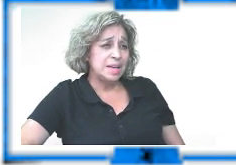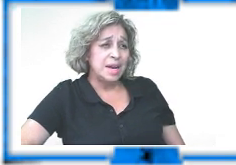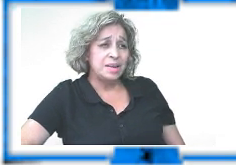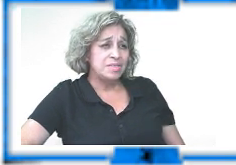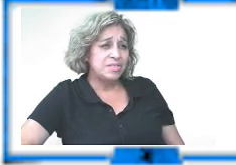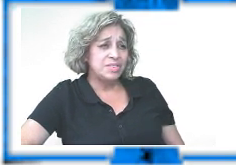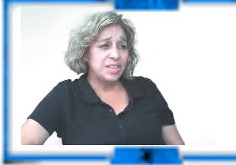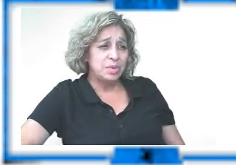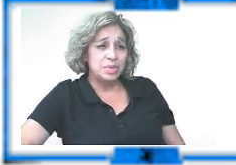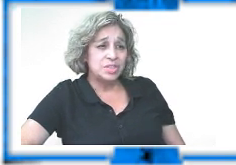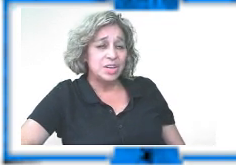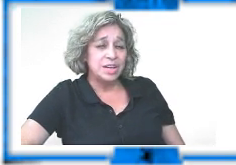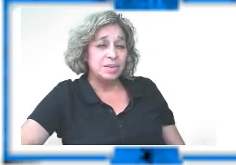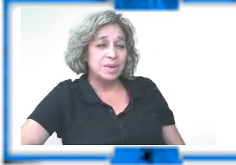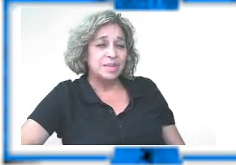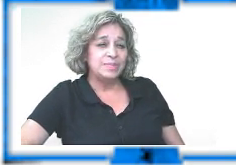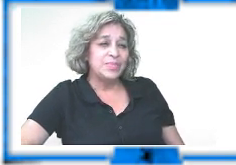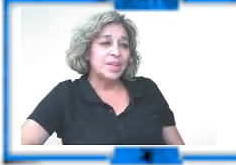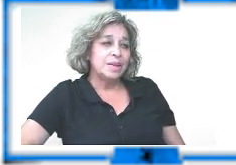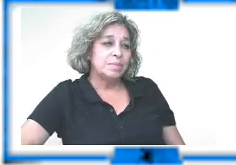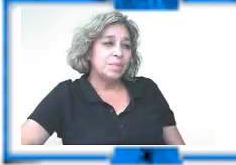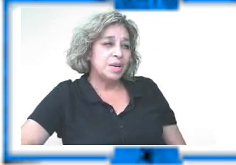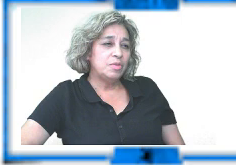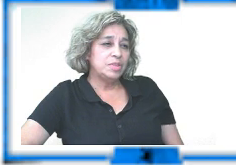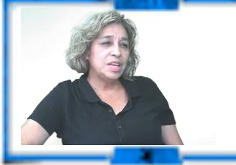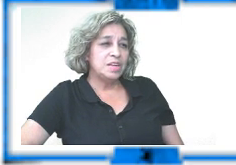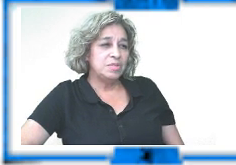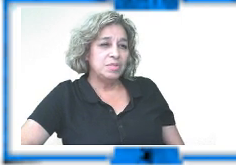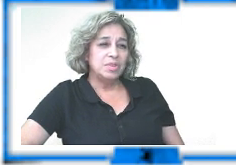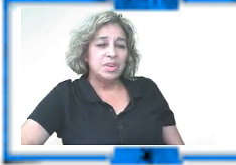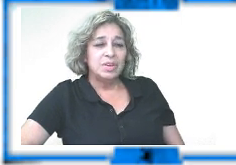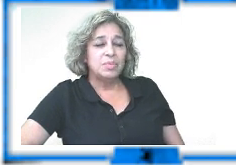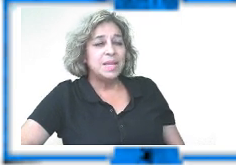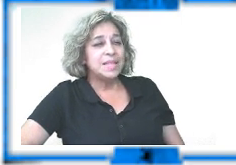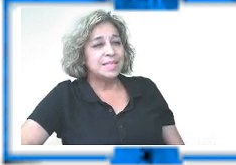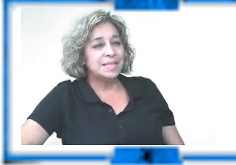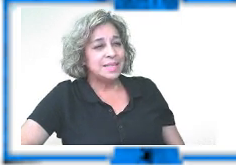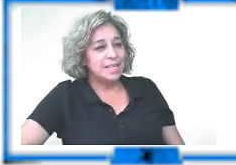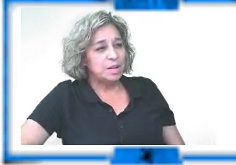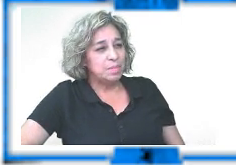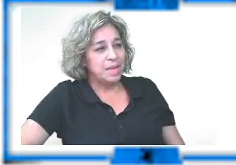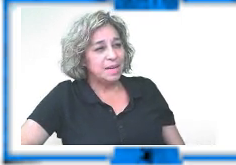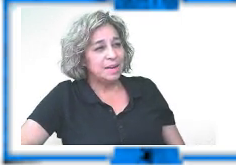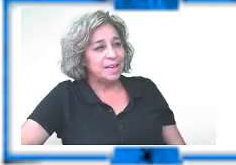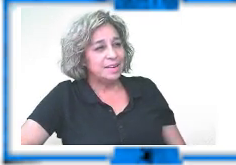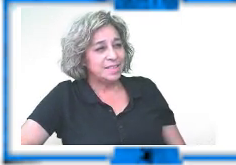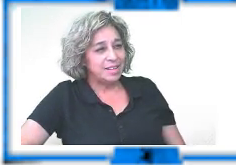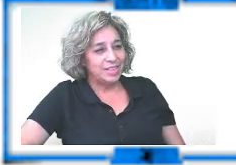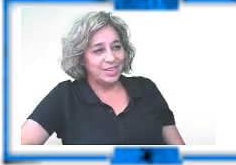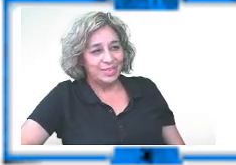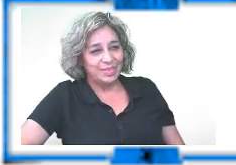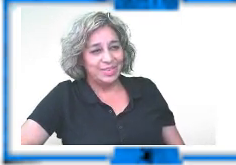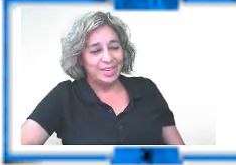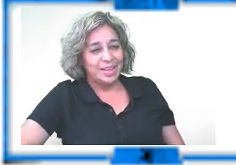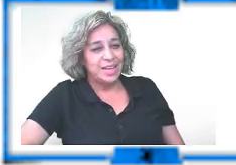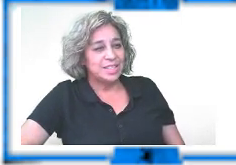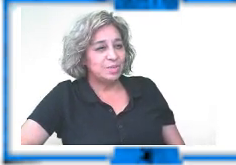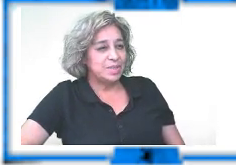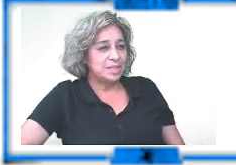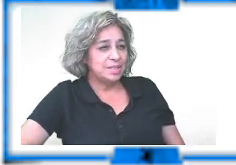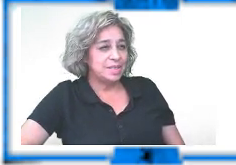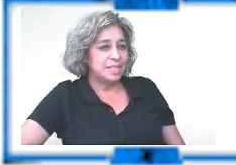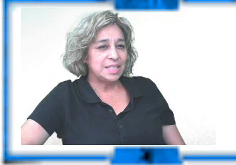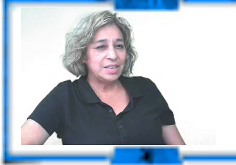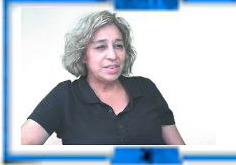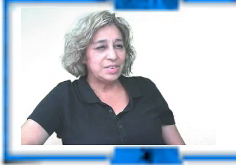because I don't understand what you're talking about. But hopefully you read this and tell me and let us all know. It's